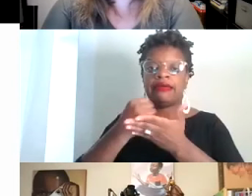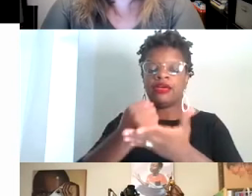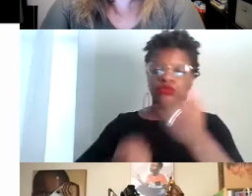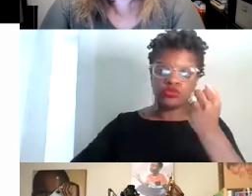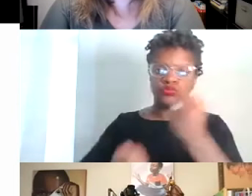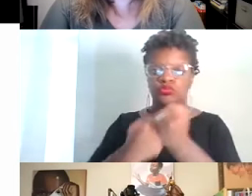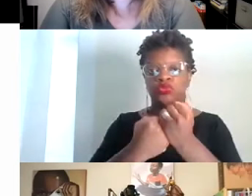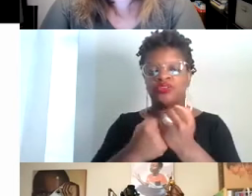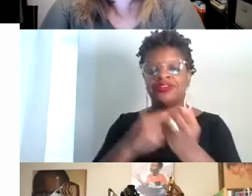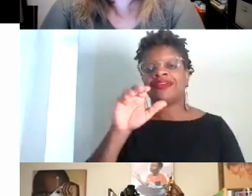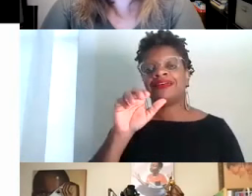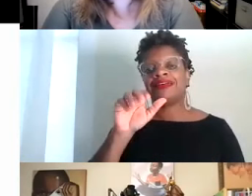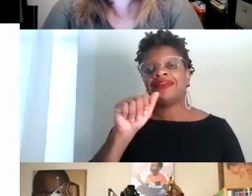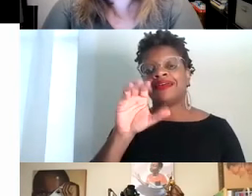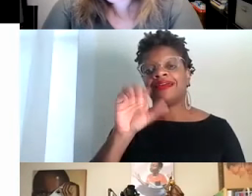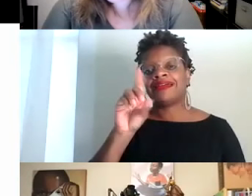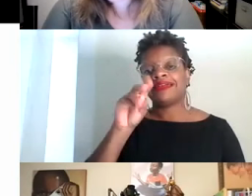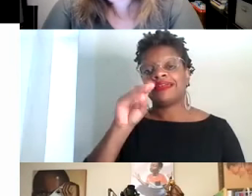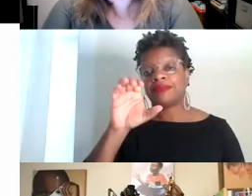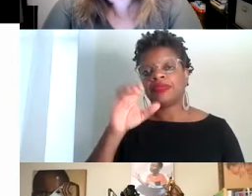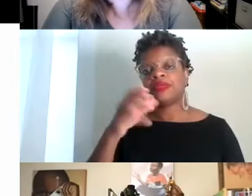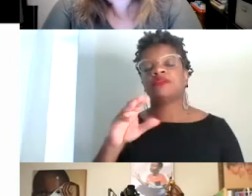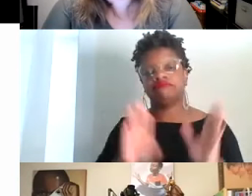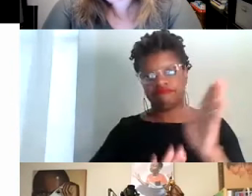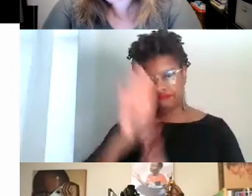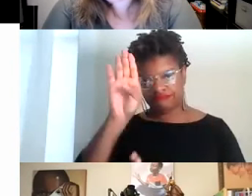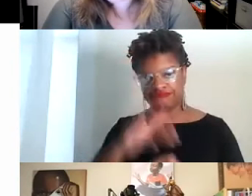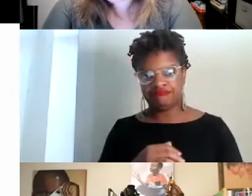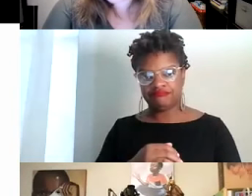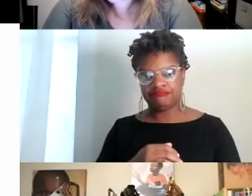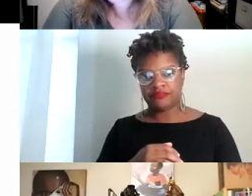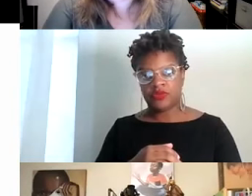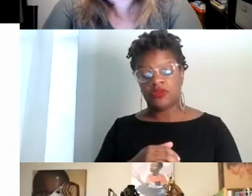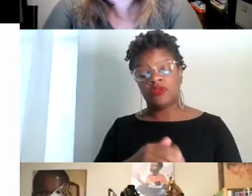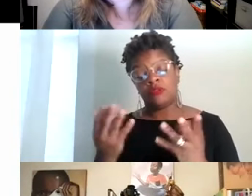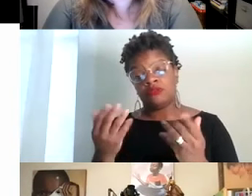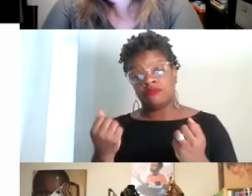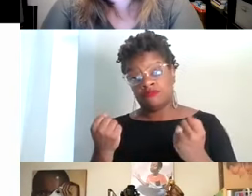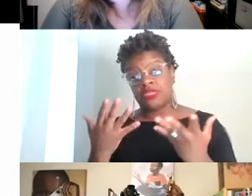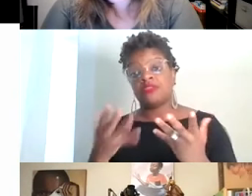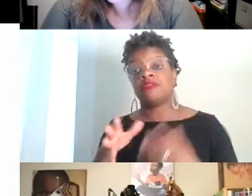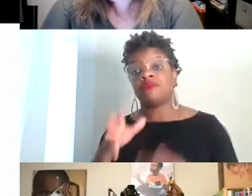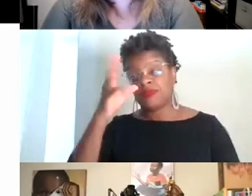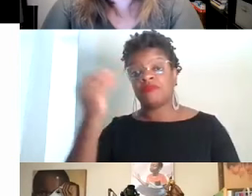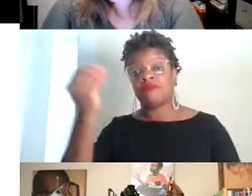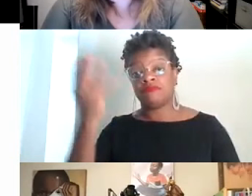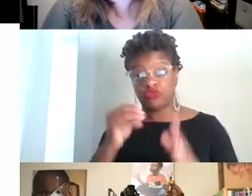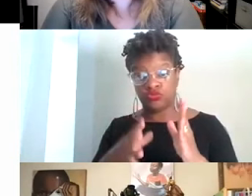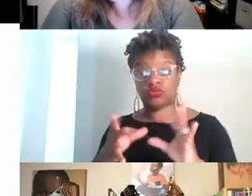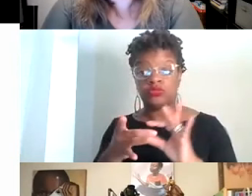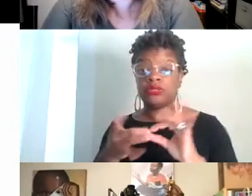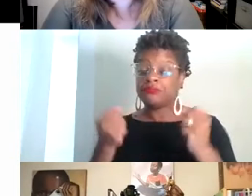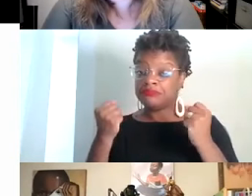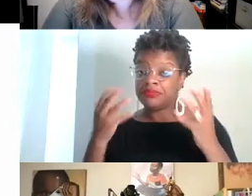outcomes. And then what was very clear is that there was a number of organizations funneling